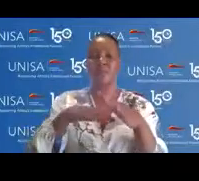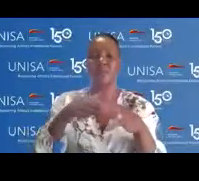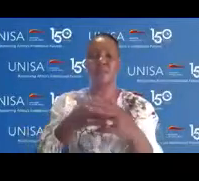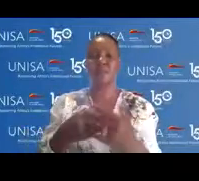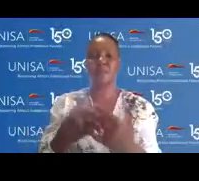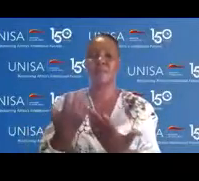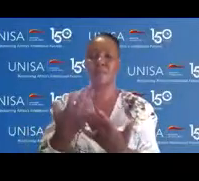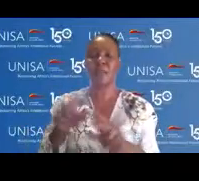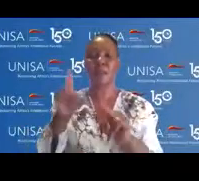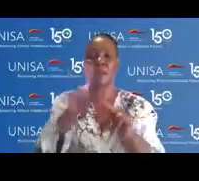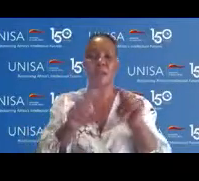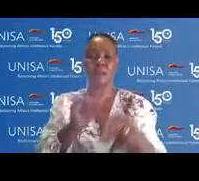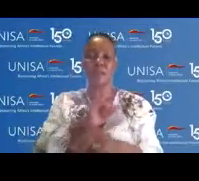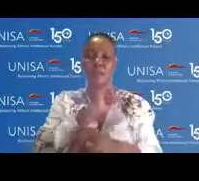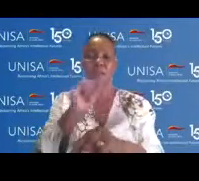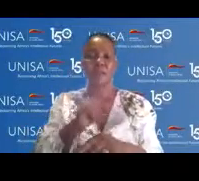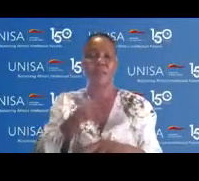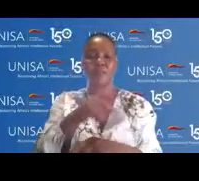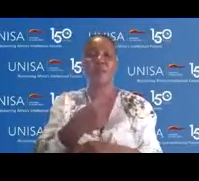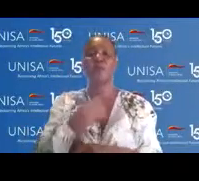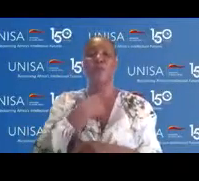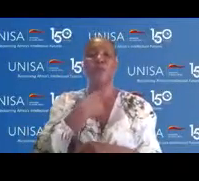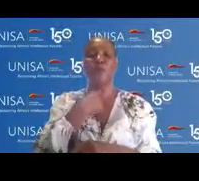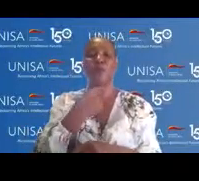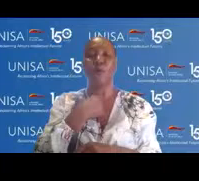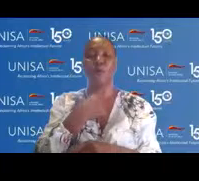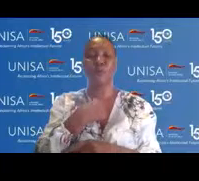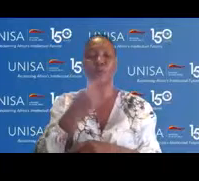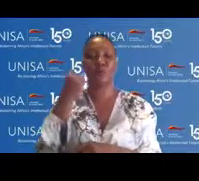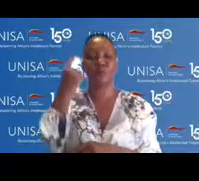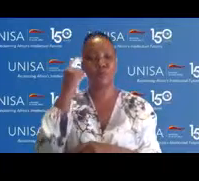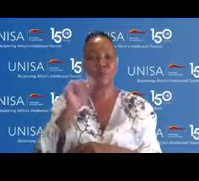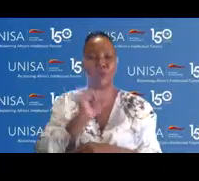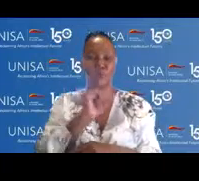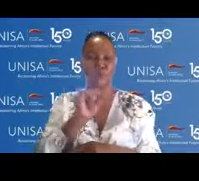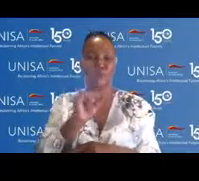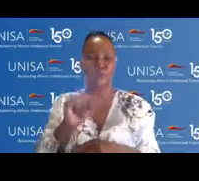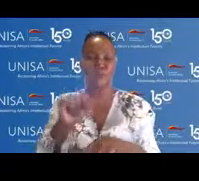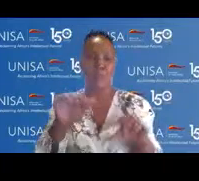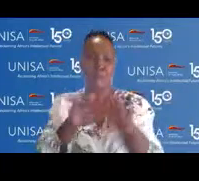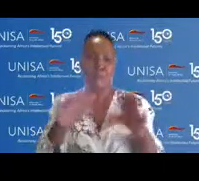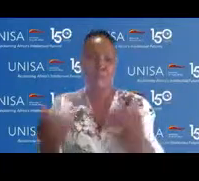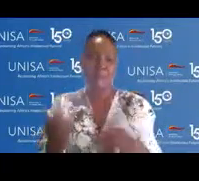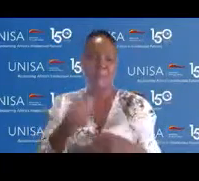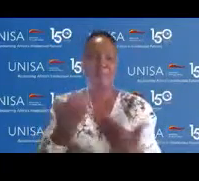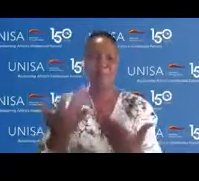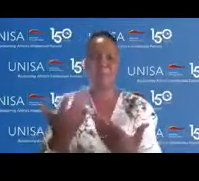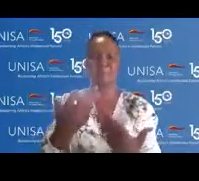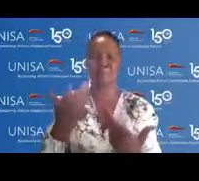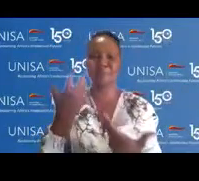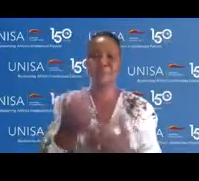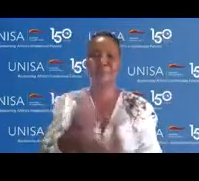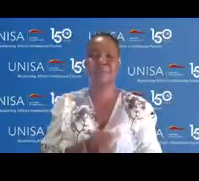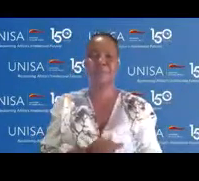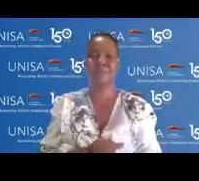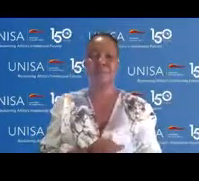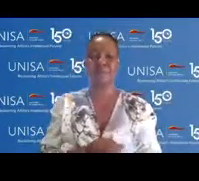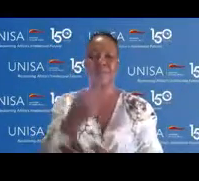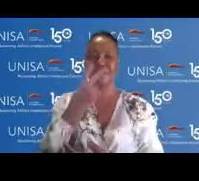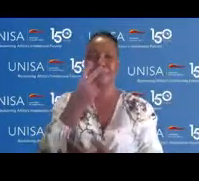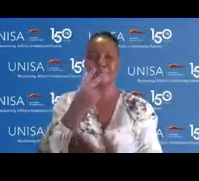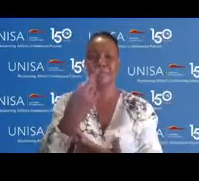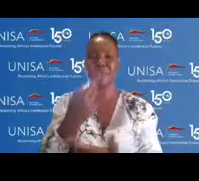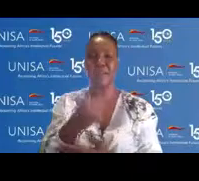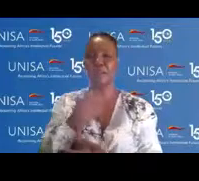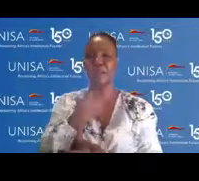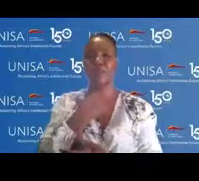my dog lying on its bed, but lying his head on the bed. I mean, that's just a classic. What a funny pooch. But anyways, I took the picture and